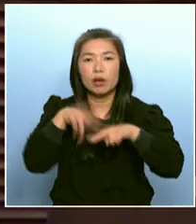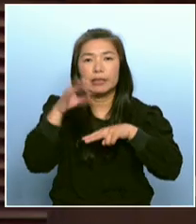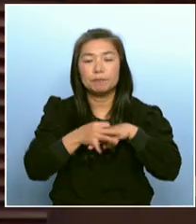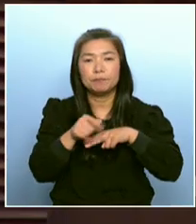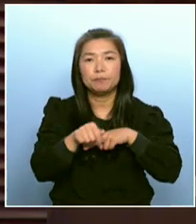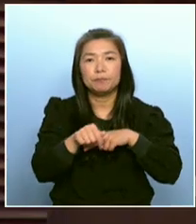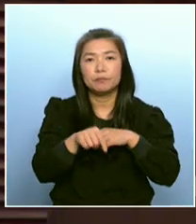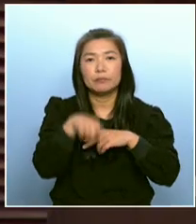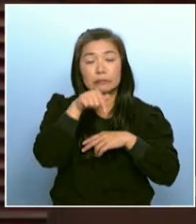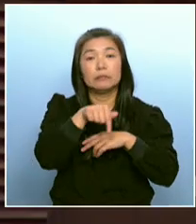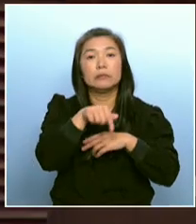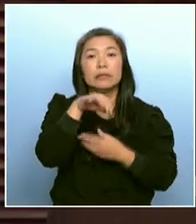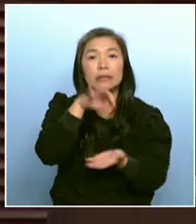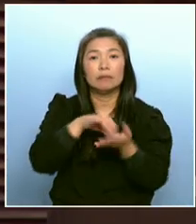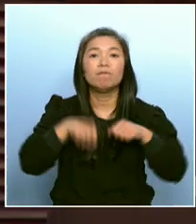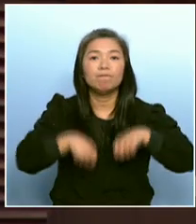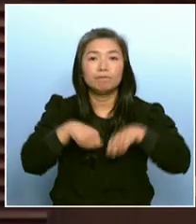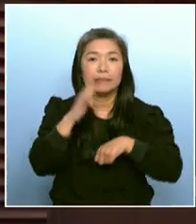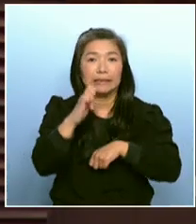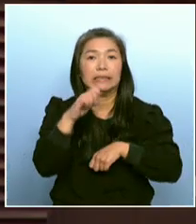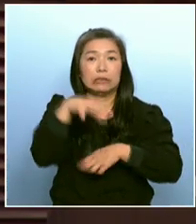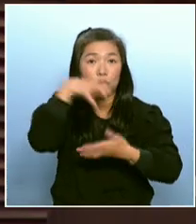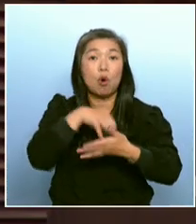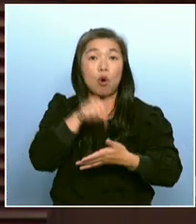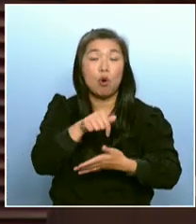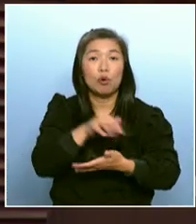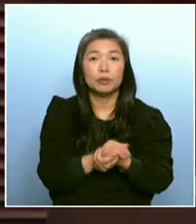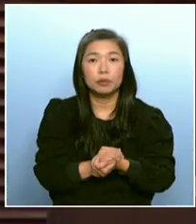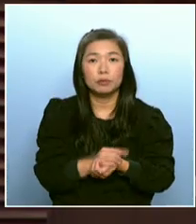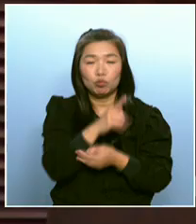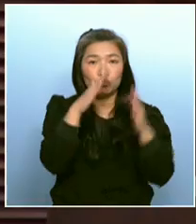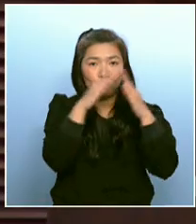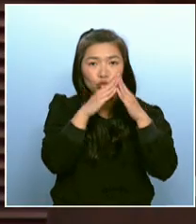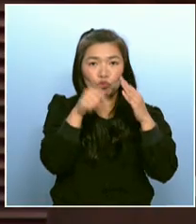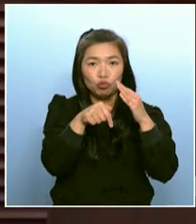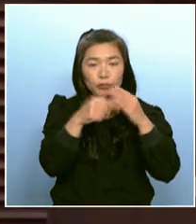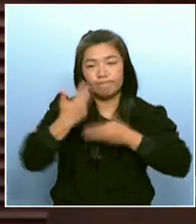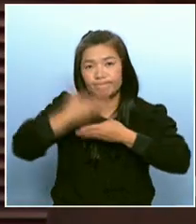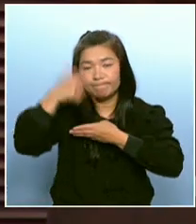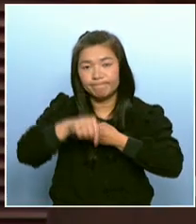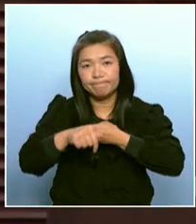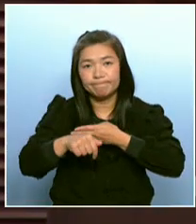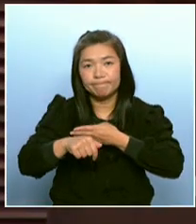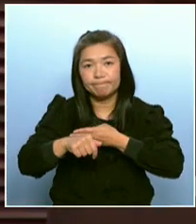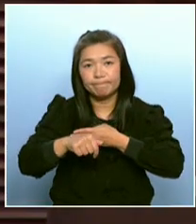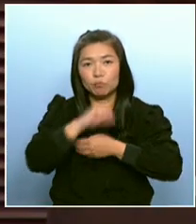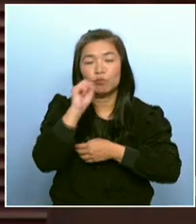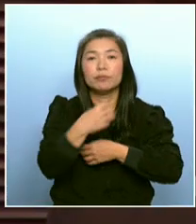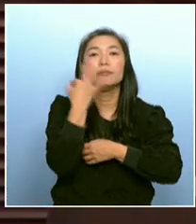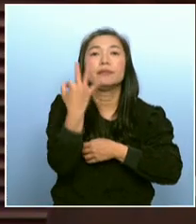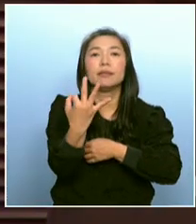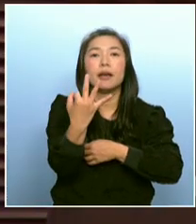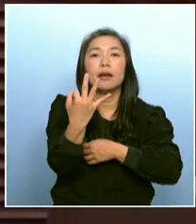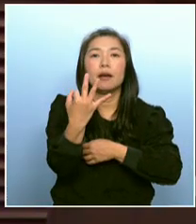18,000 units provided, or 18,000 in population to